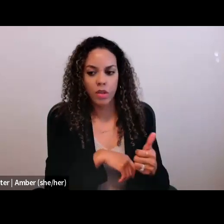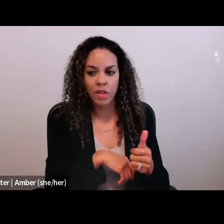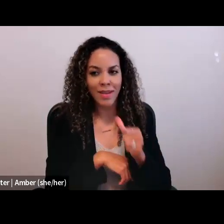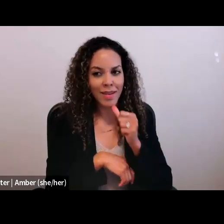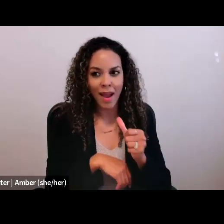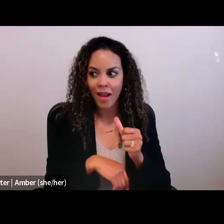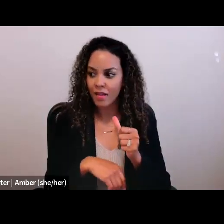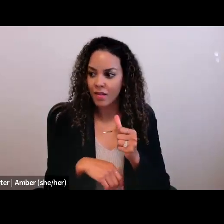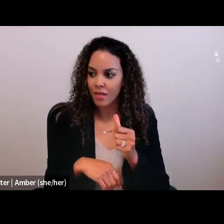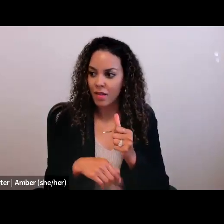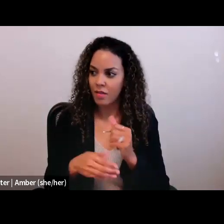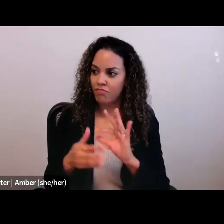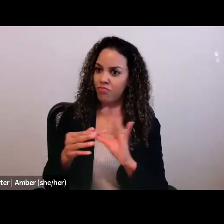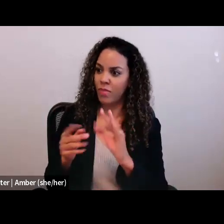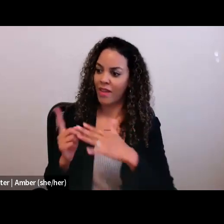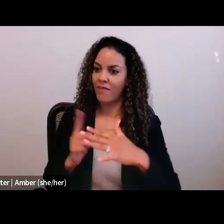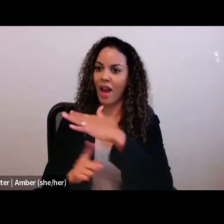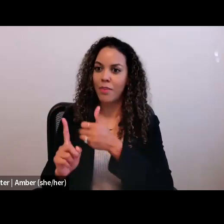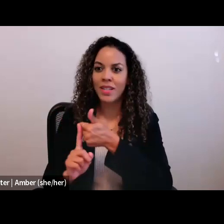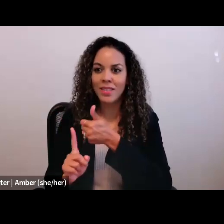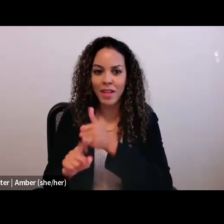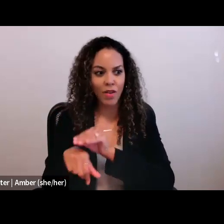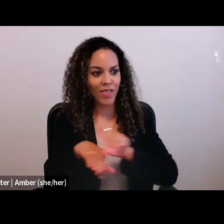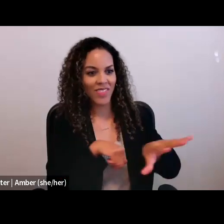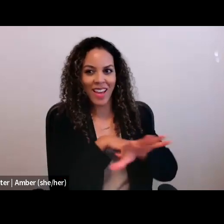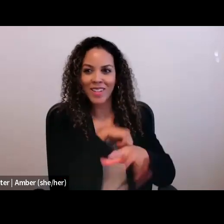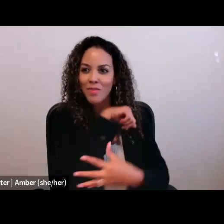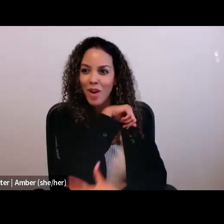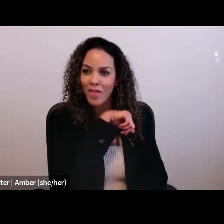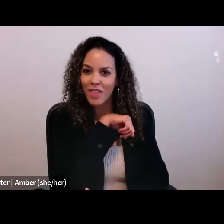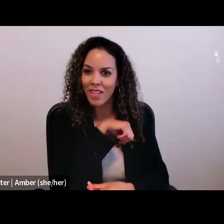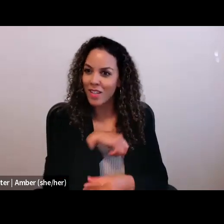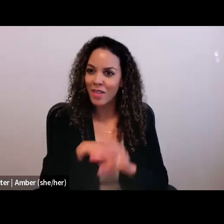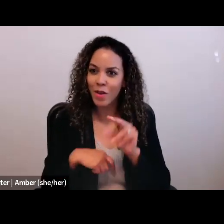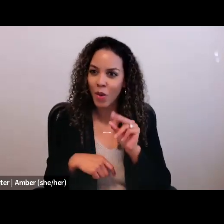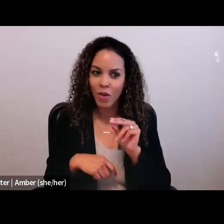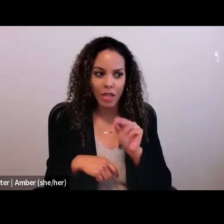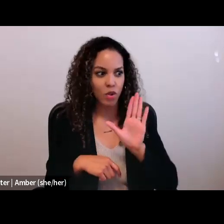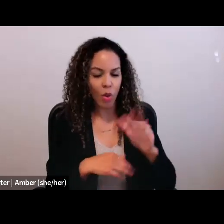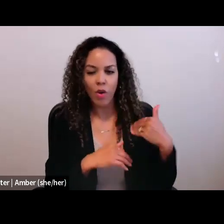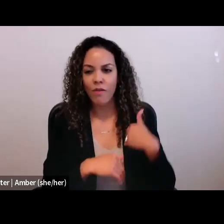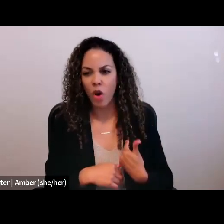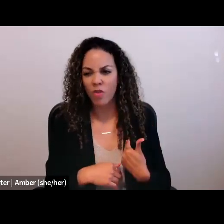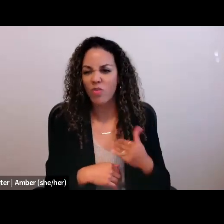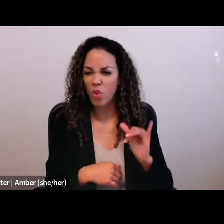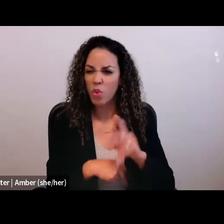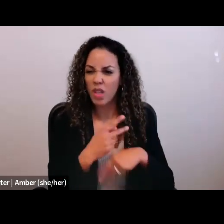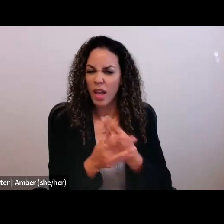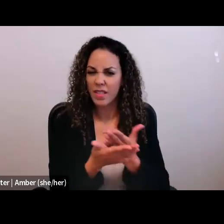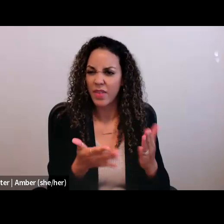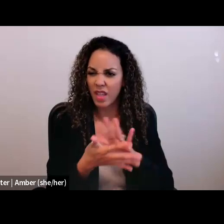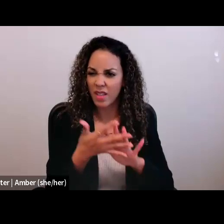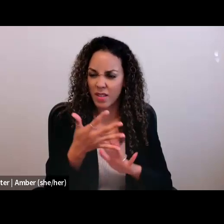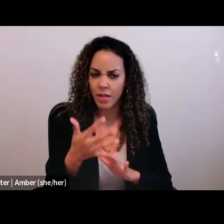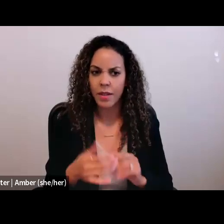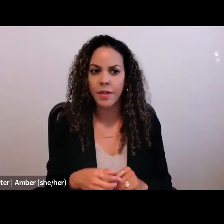left you out of a society that you could be a part of. Nope, it's on you. I also